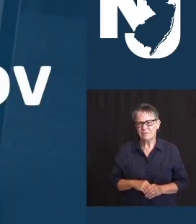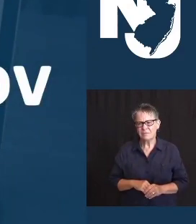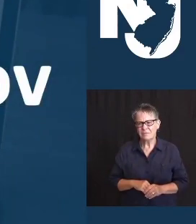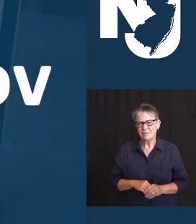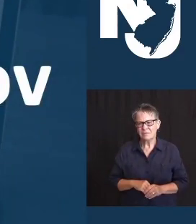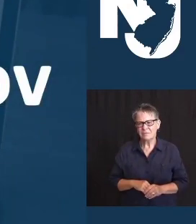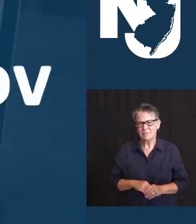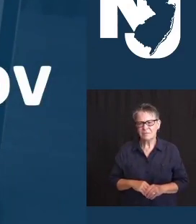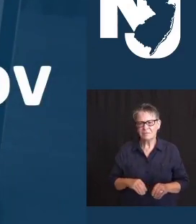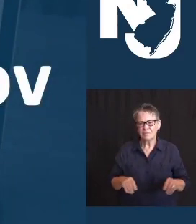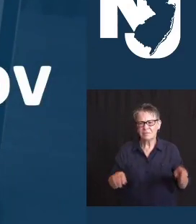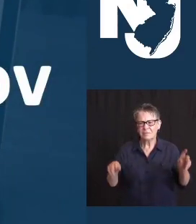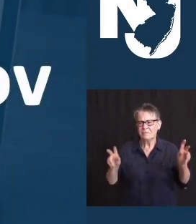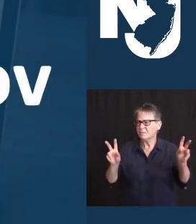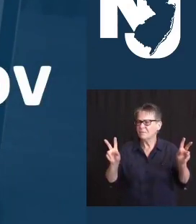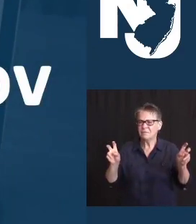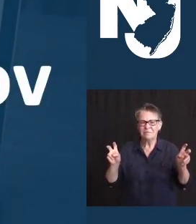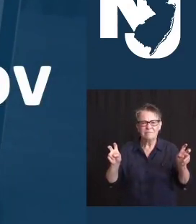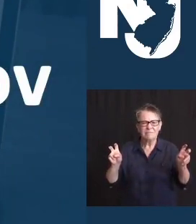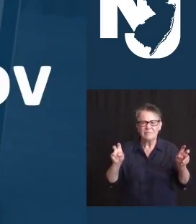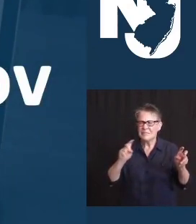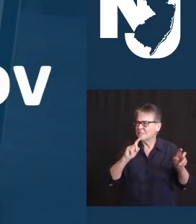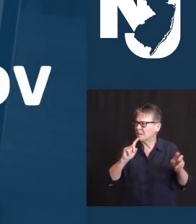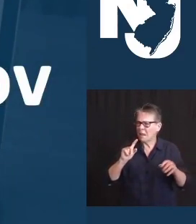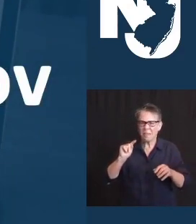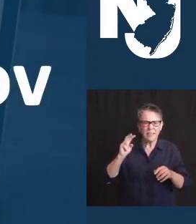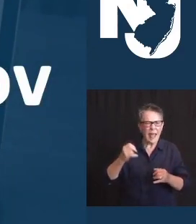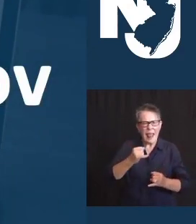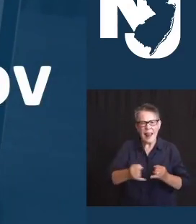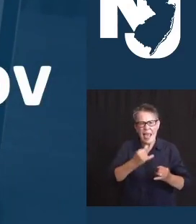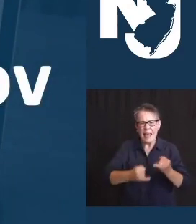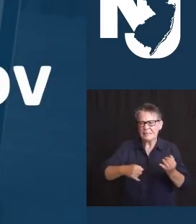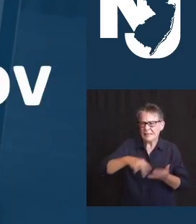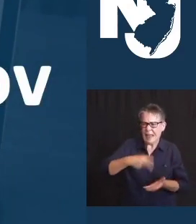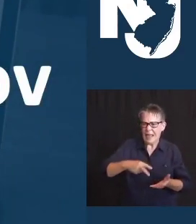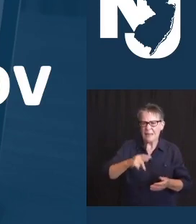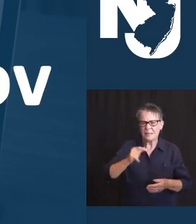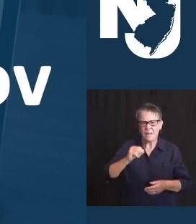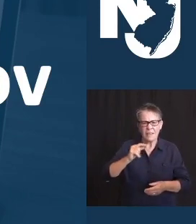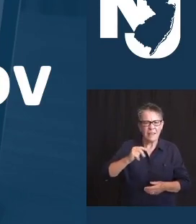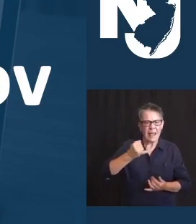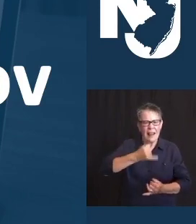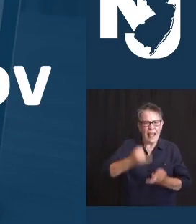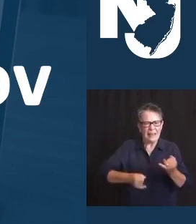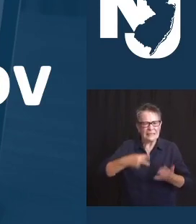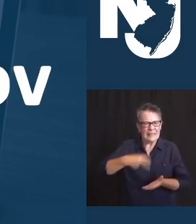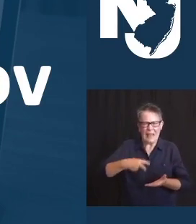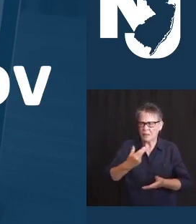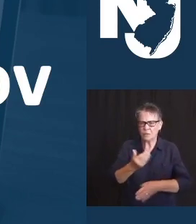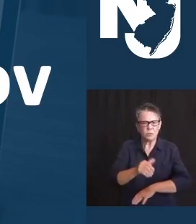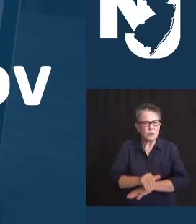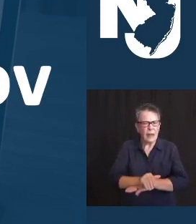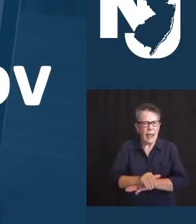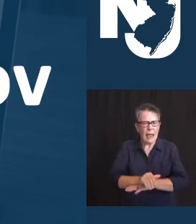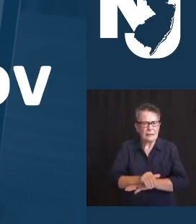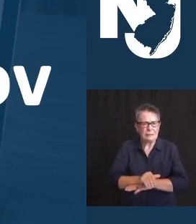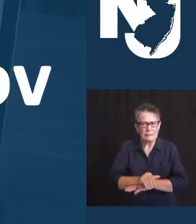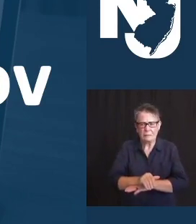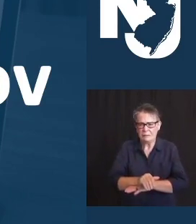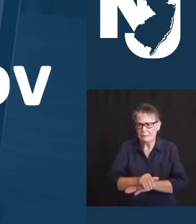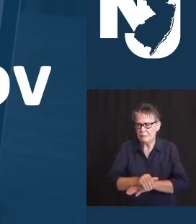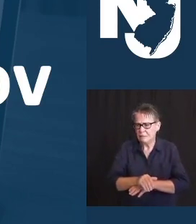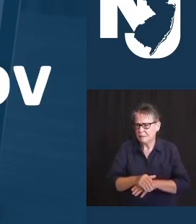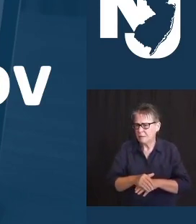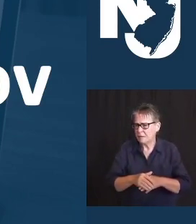Park. Cranford against Jackson. Cranford won the North, Jackson won the South. It should be a barn